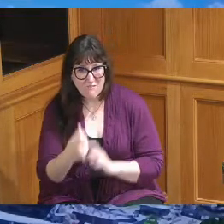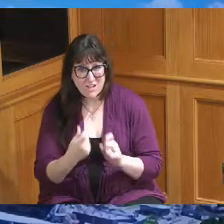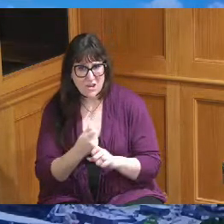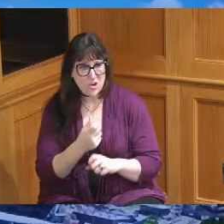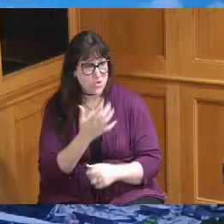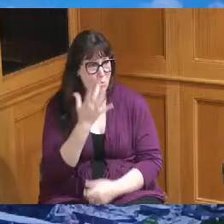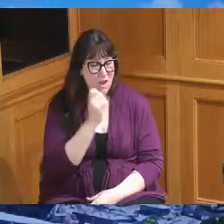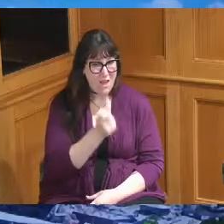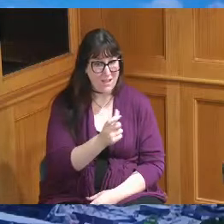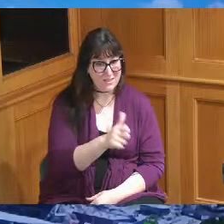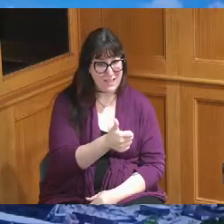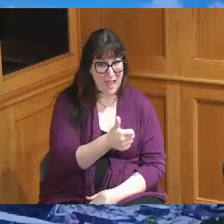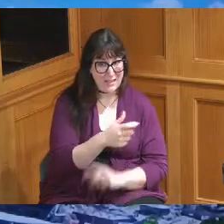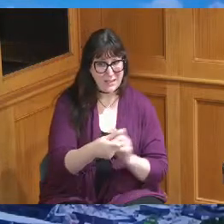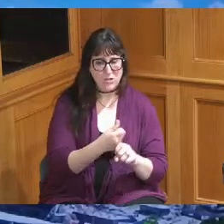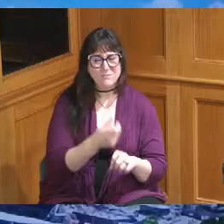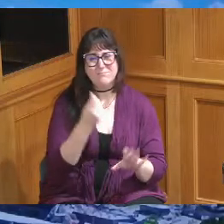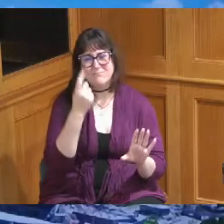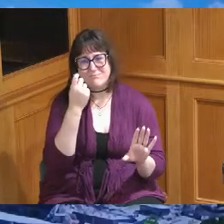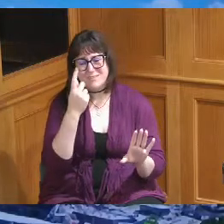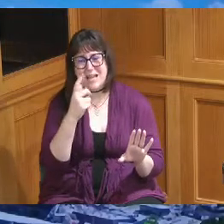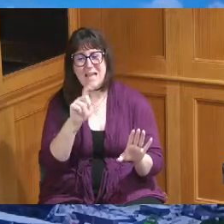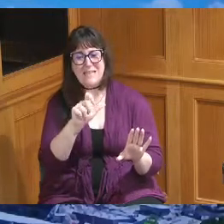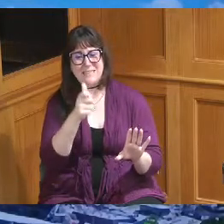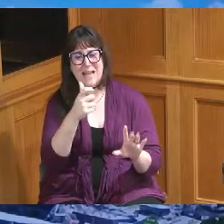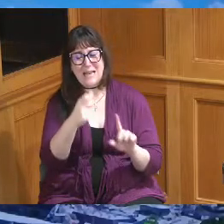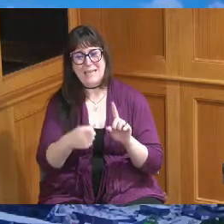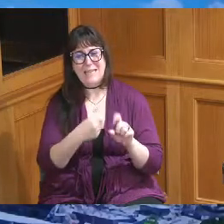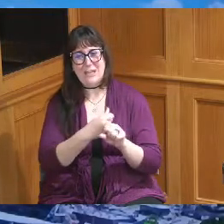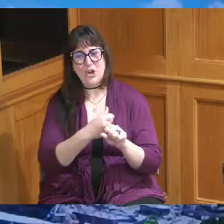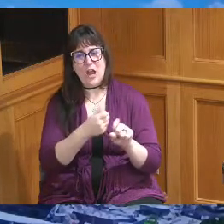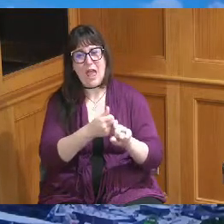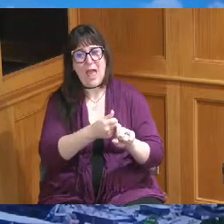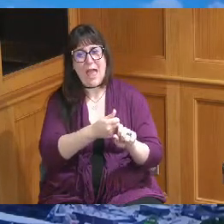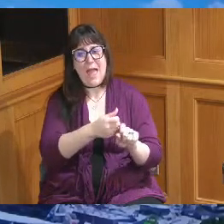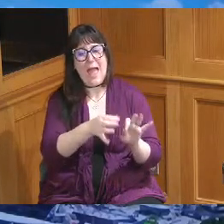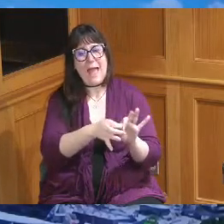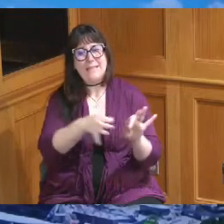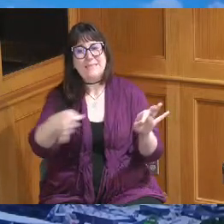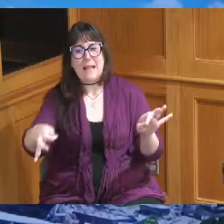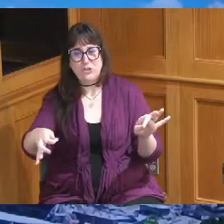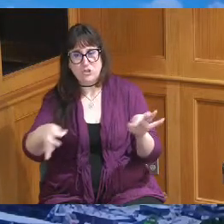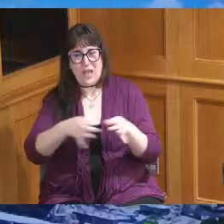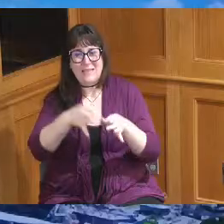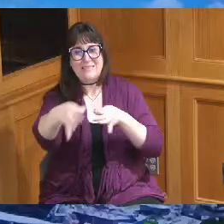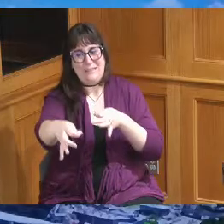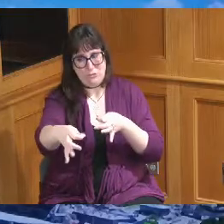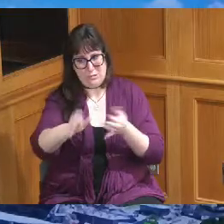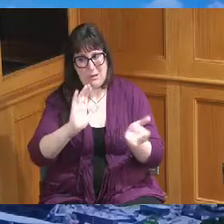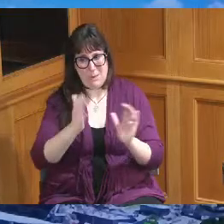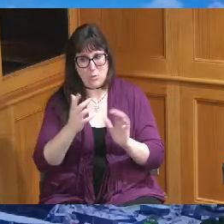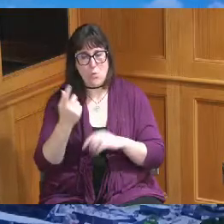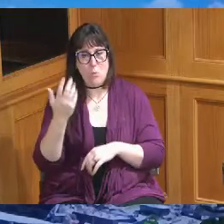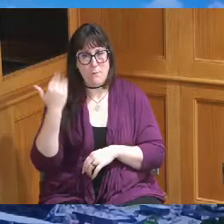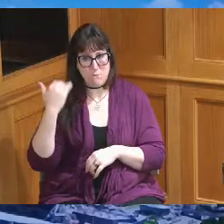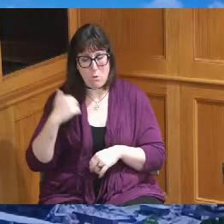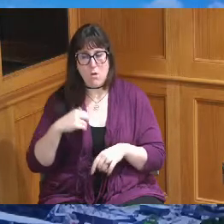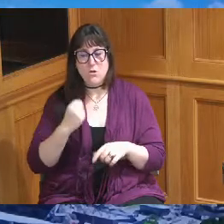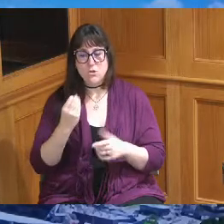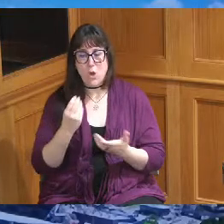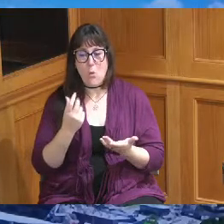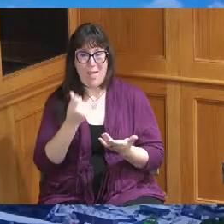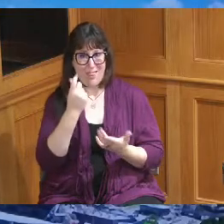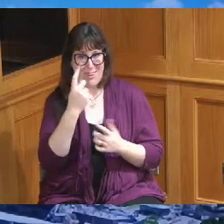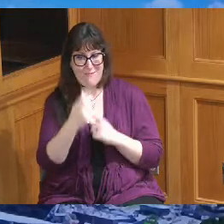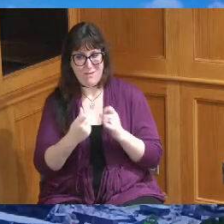10 years. It's a 10-year extension beyond where we were, but because it's a new lease of 11 years, we're